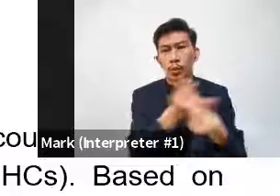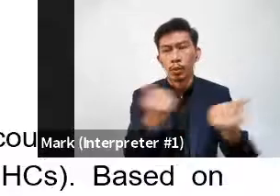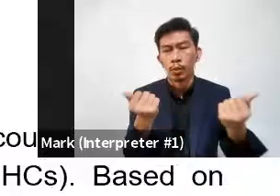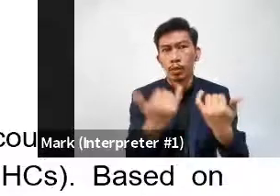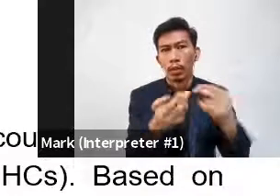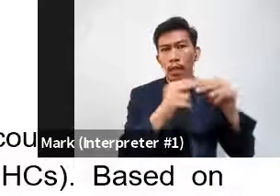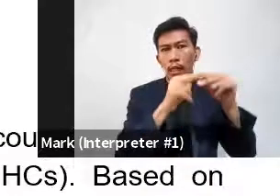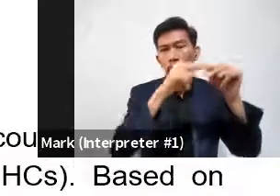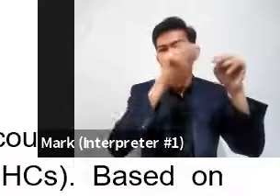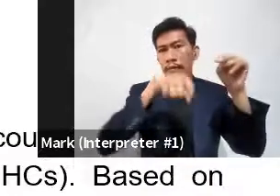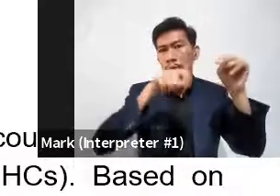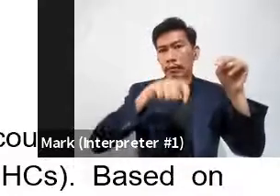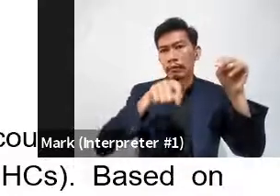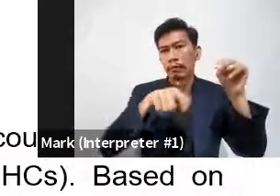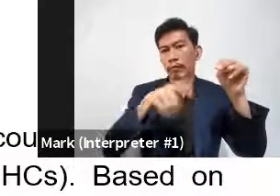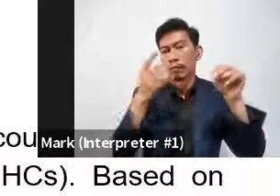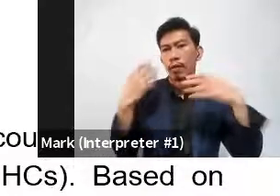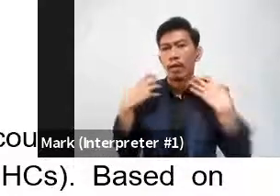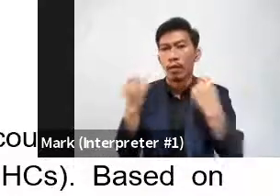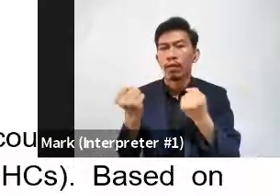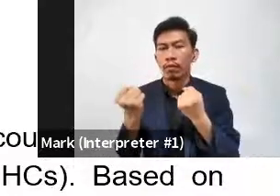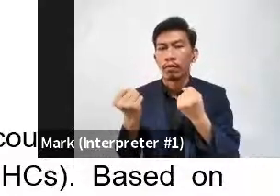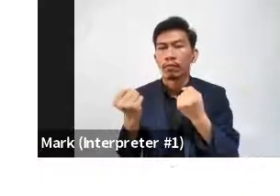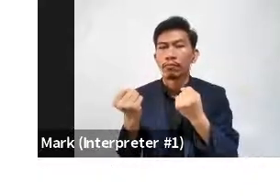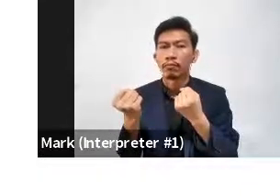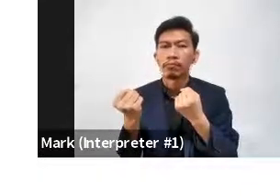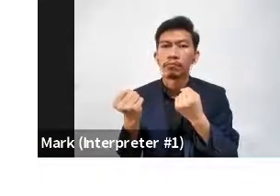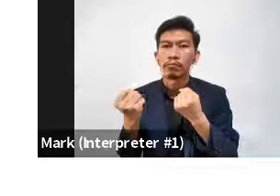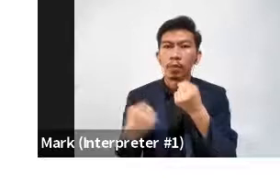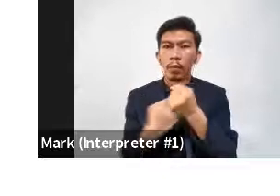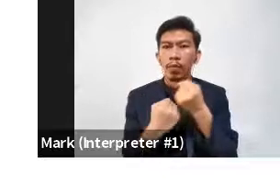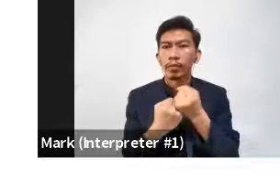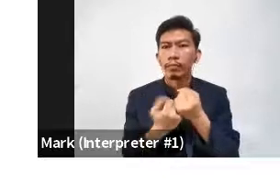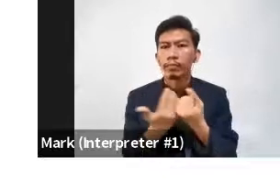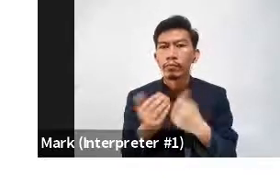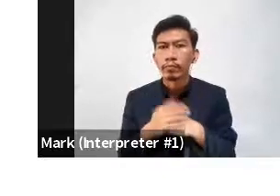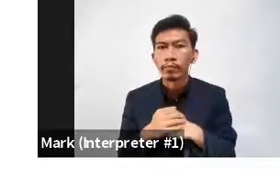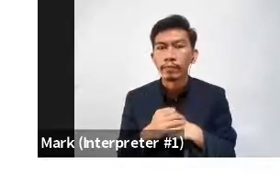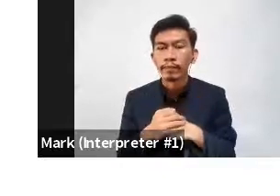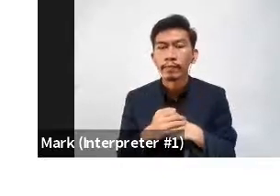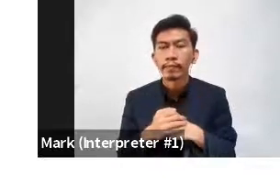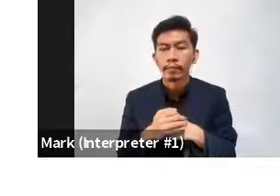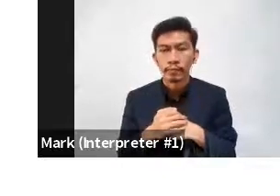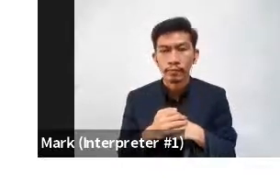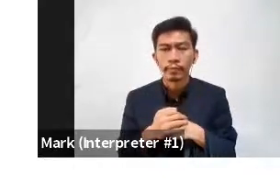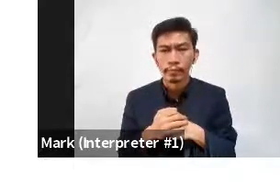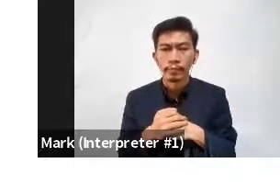So here, I'll just go through beds. I think that's the most important, is